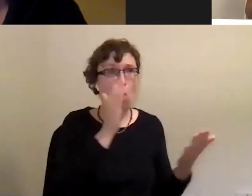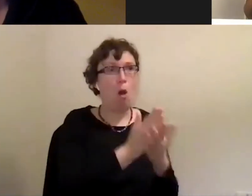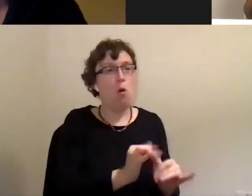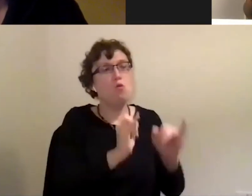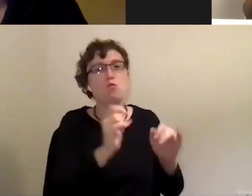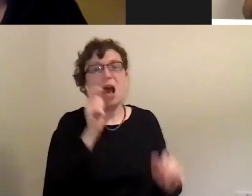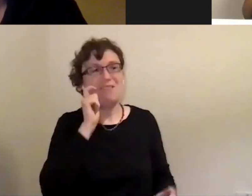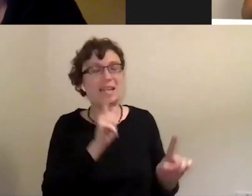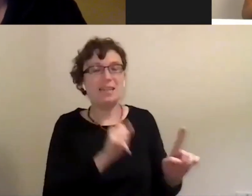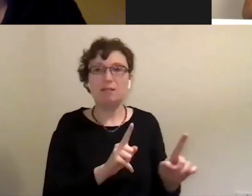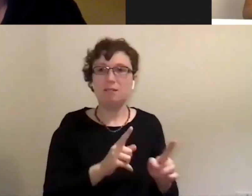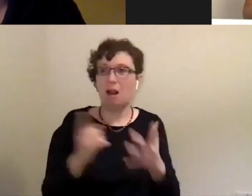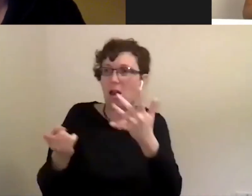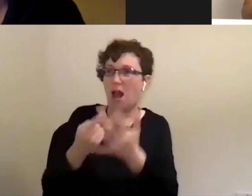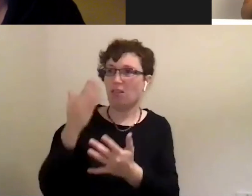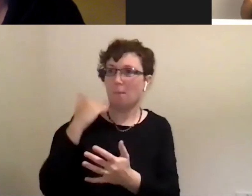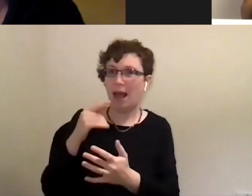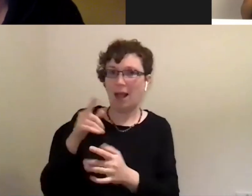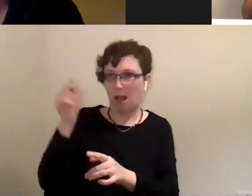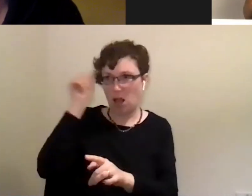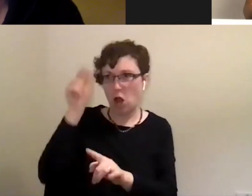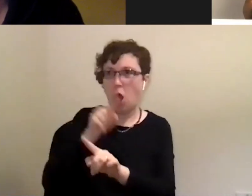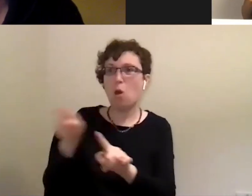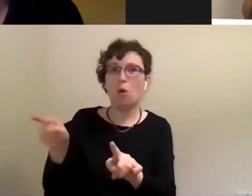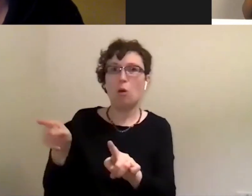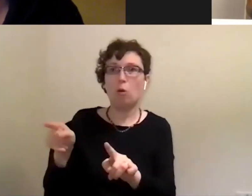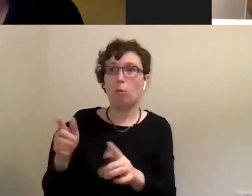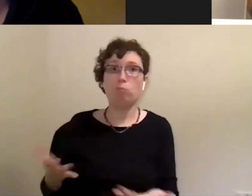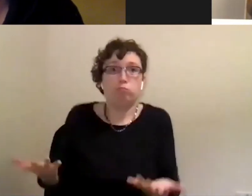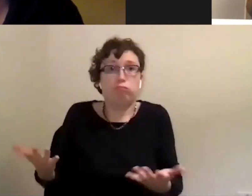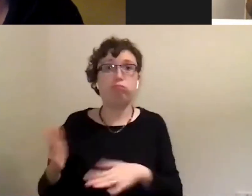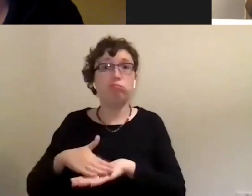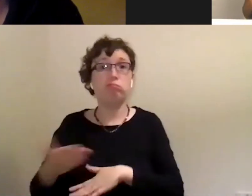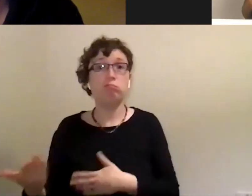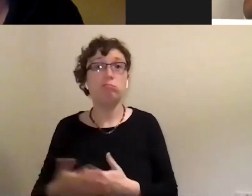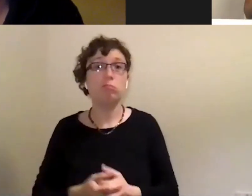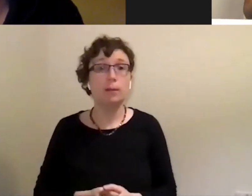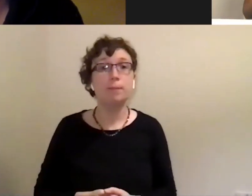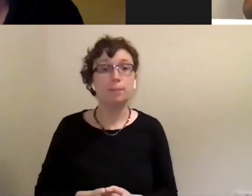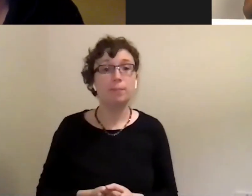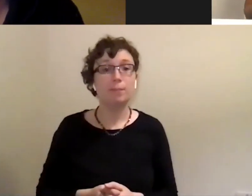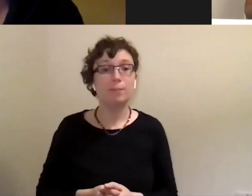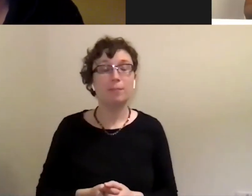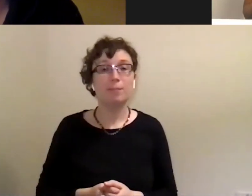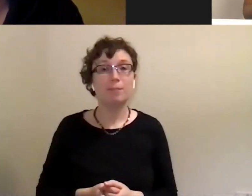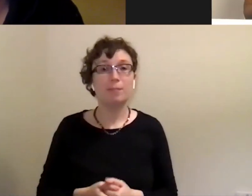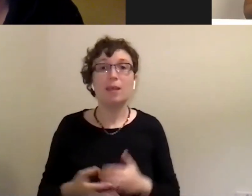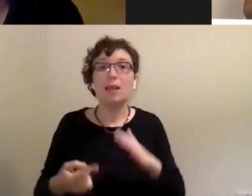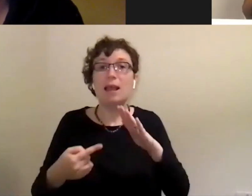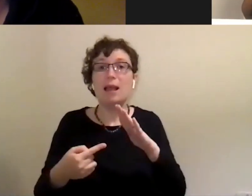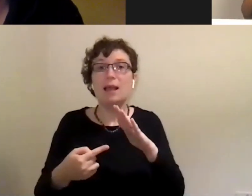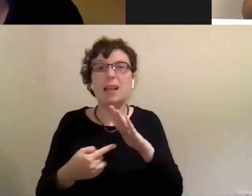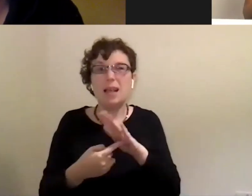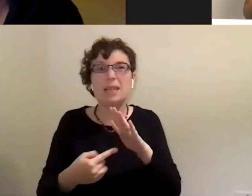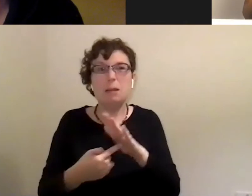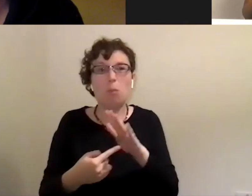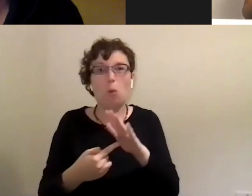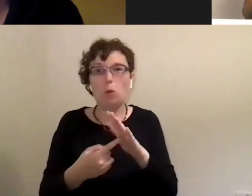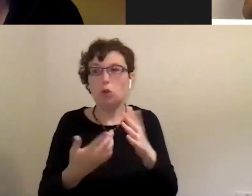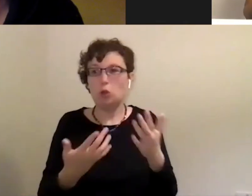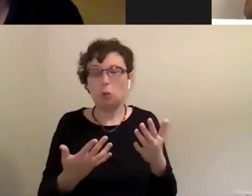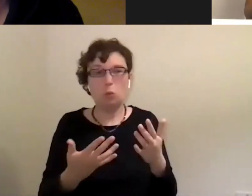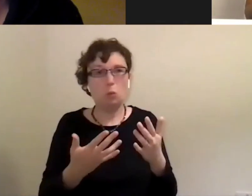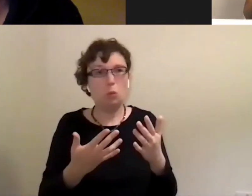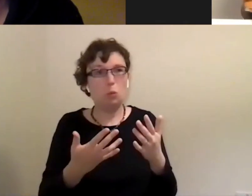would probably leave down to the Black person, because that's not being intentionally racist.